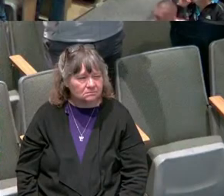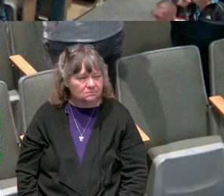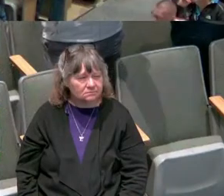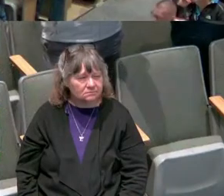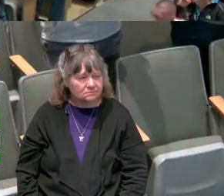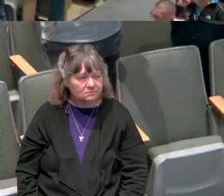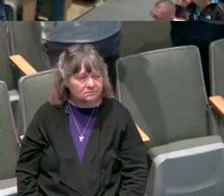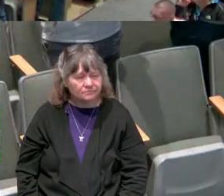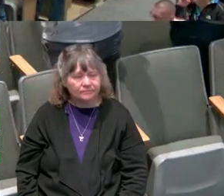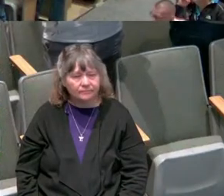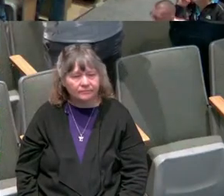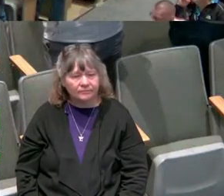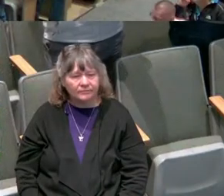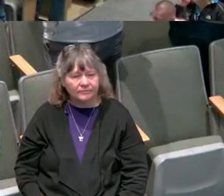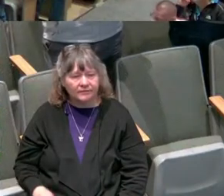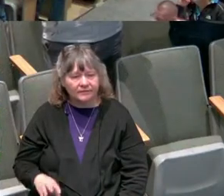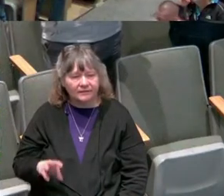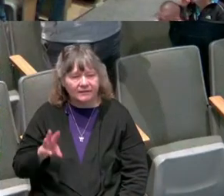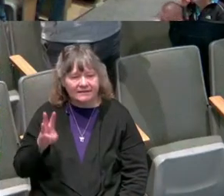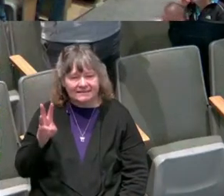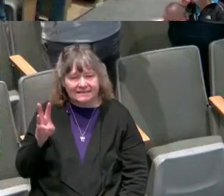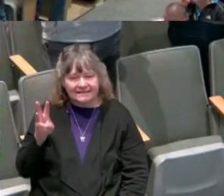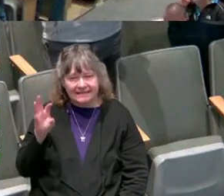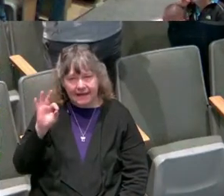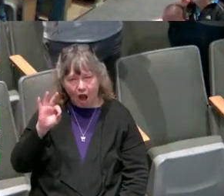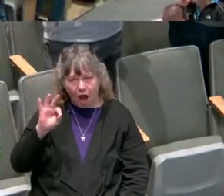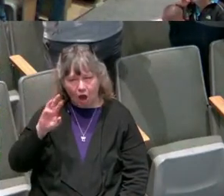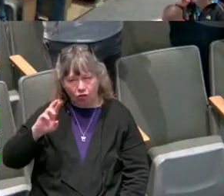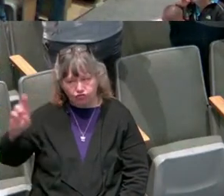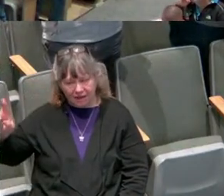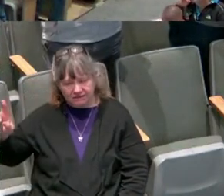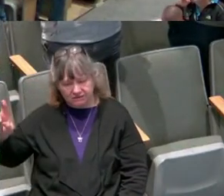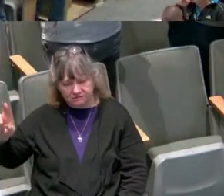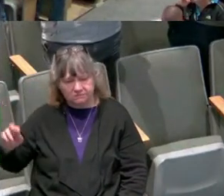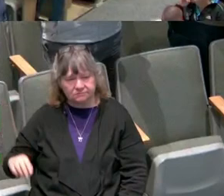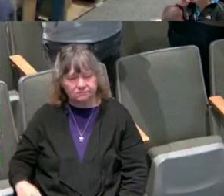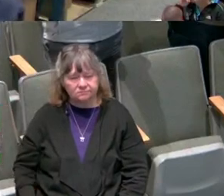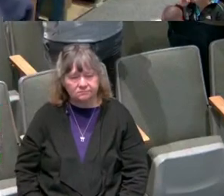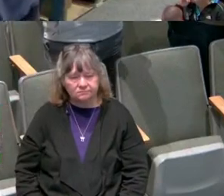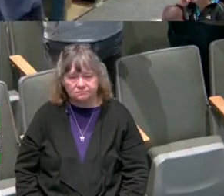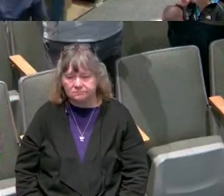69 on your right okay